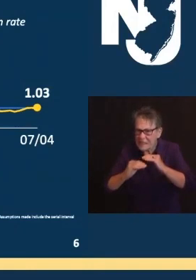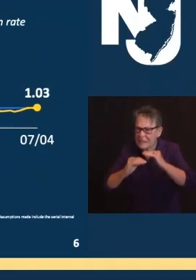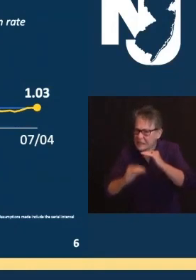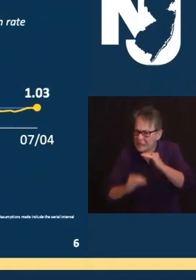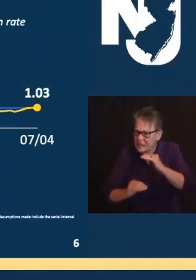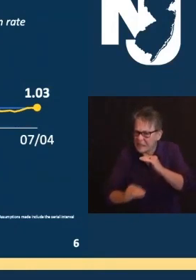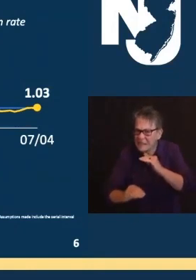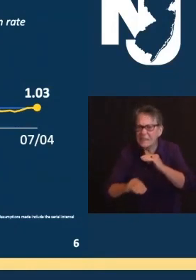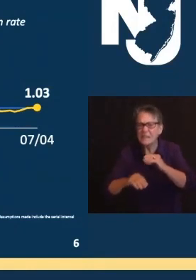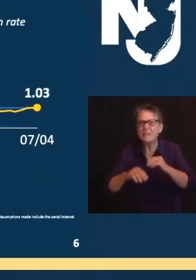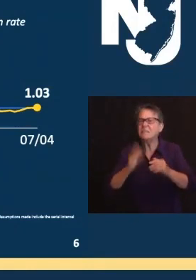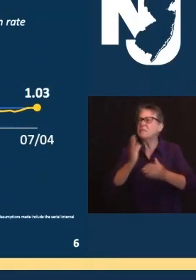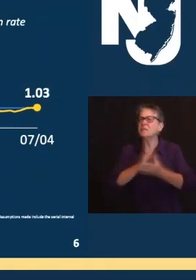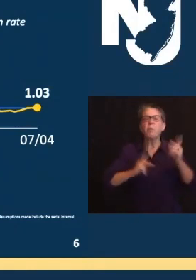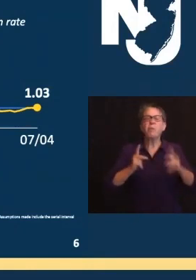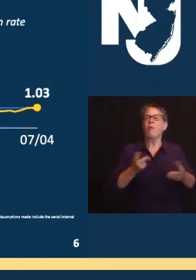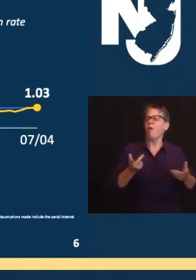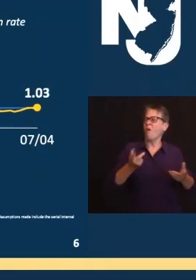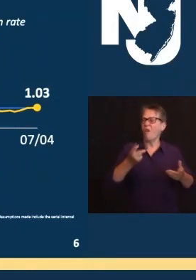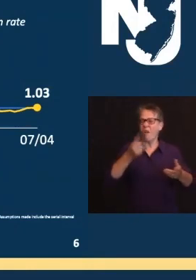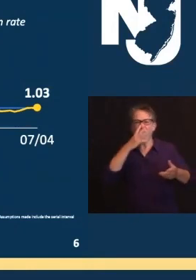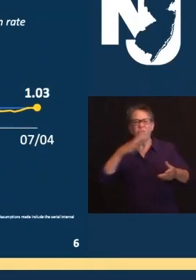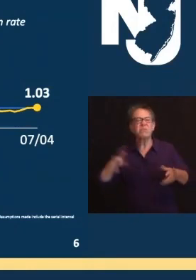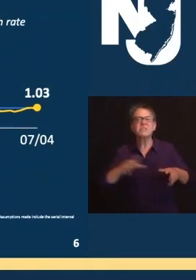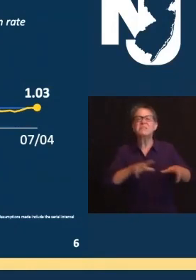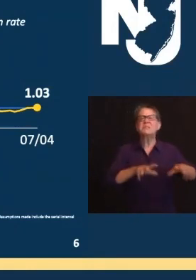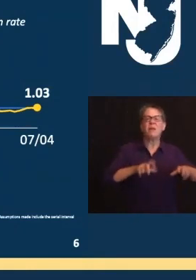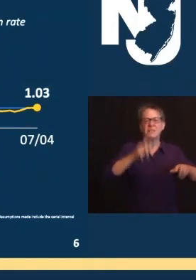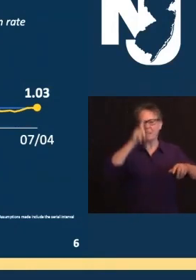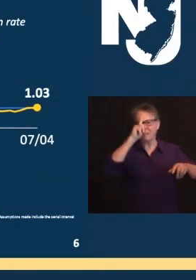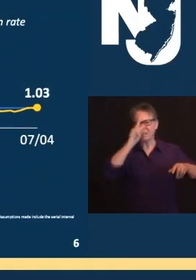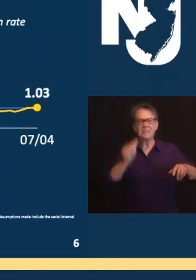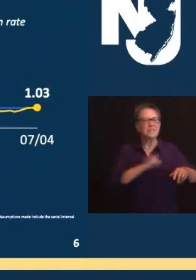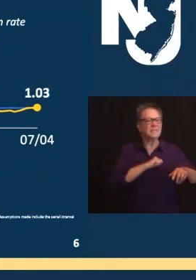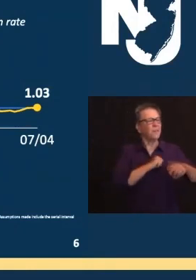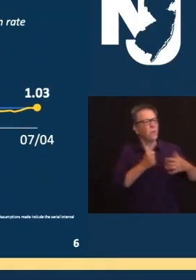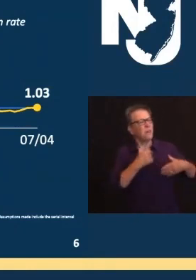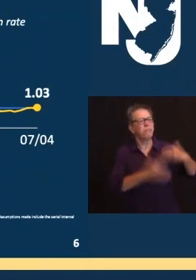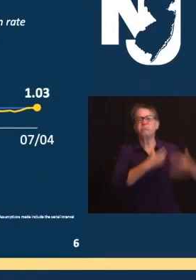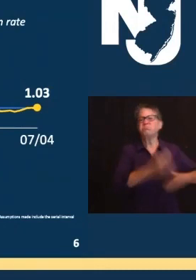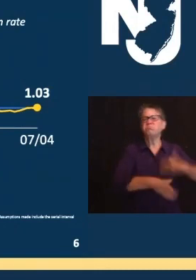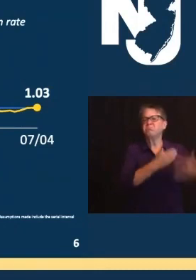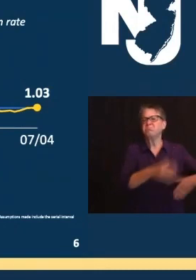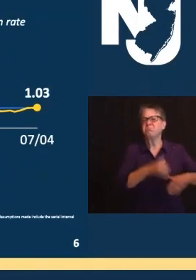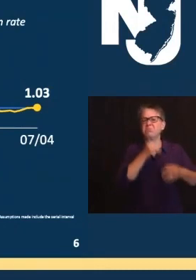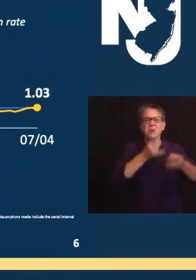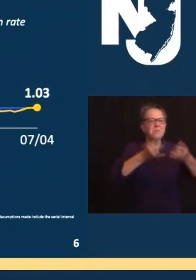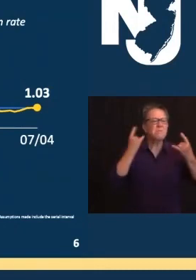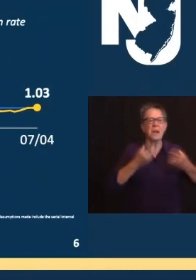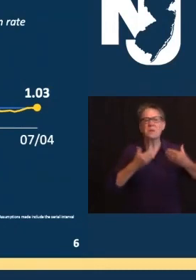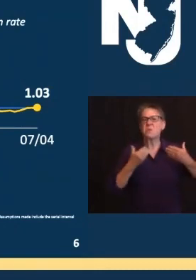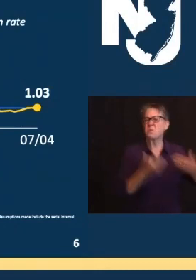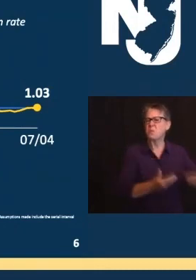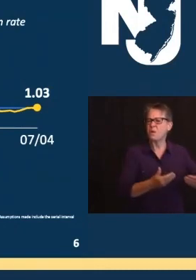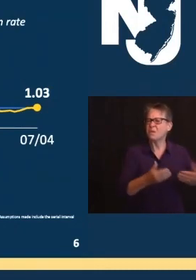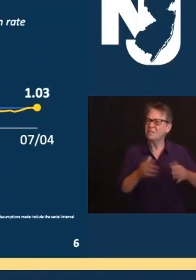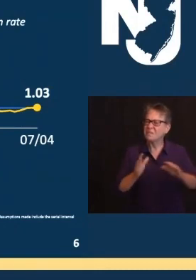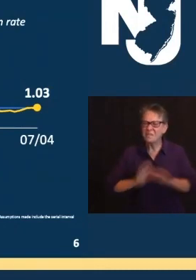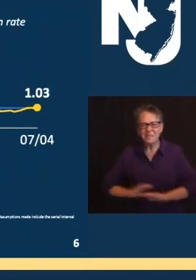road together. We all need to be wearing face coverings, even when it's a hot day like today. COVID-19 doesn't care